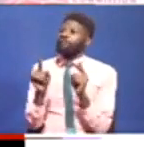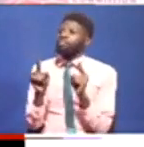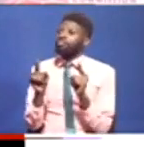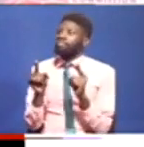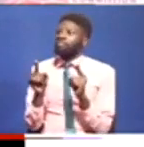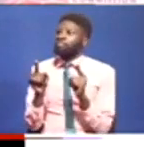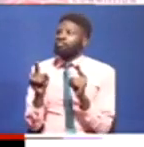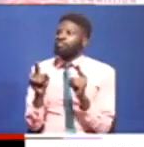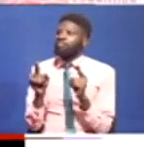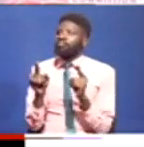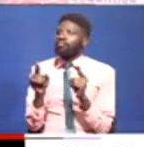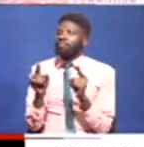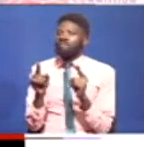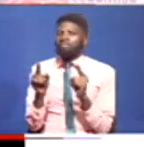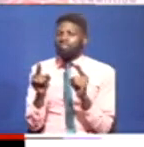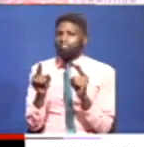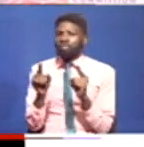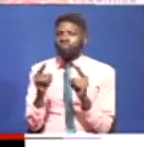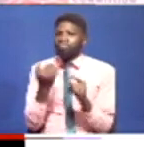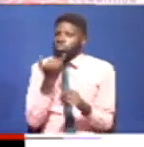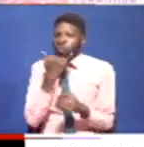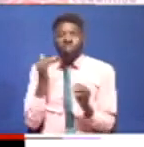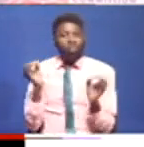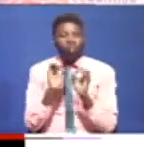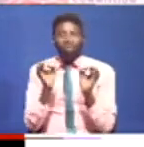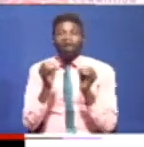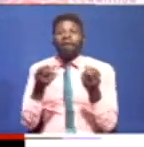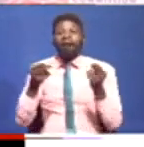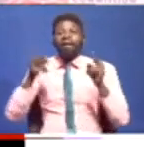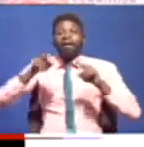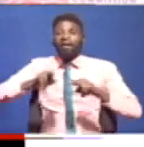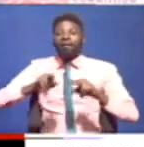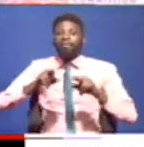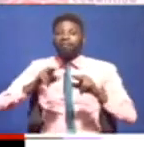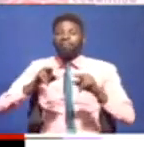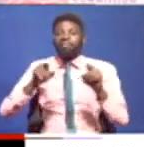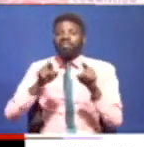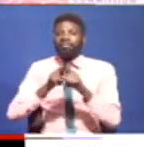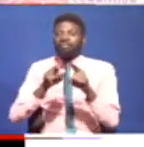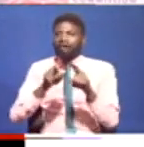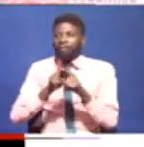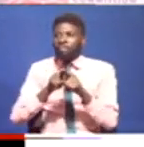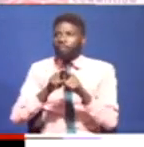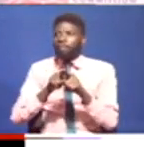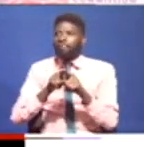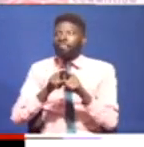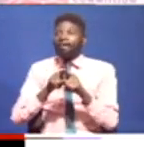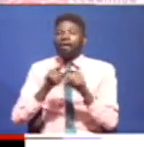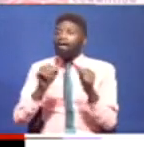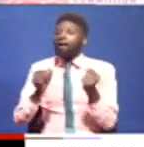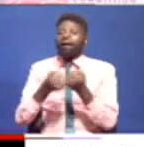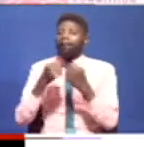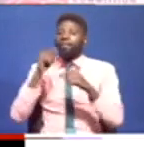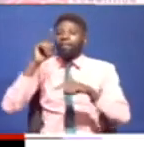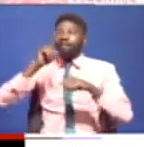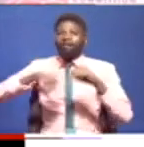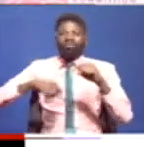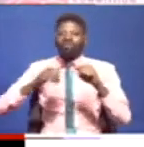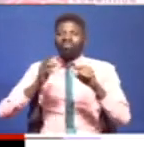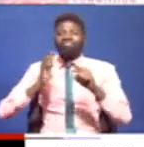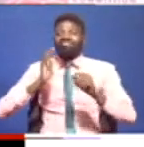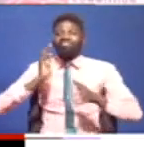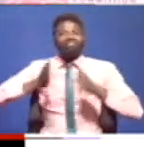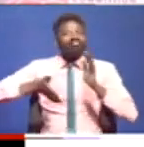no fault of their own, find themselves in a condition that they cannot run for their lives like the